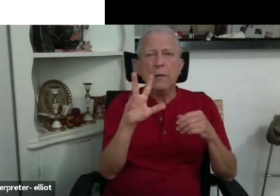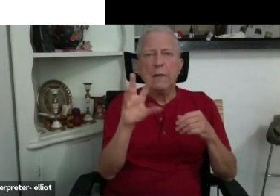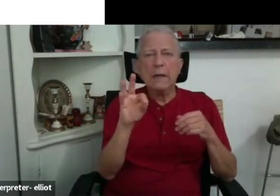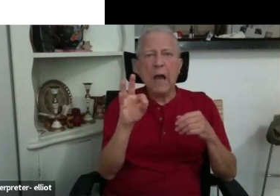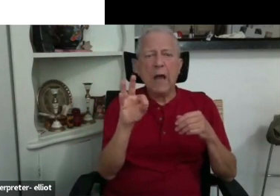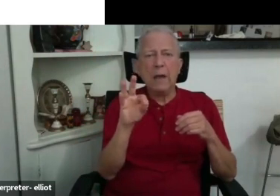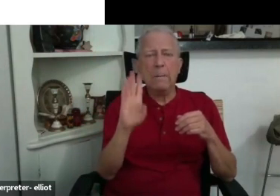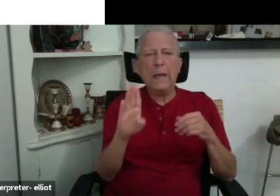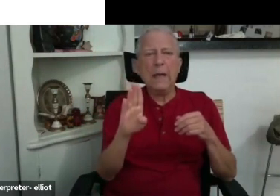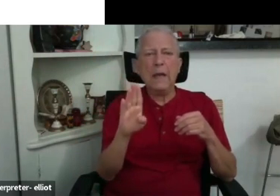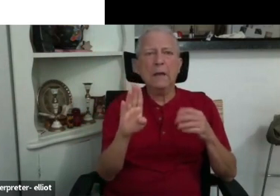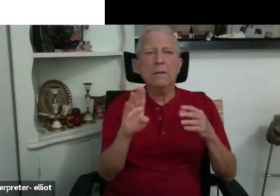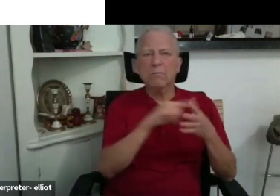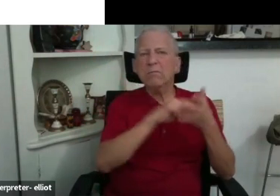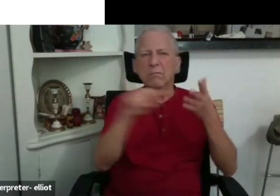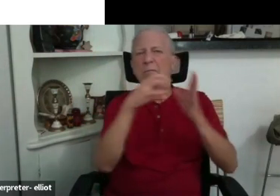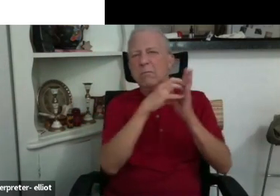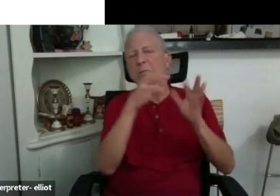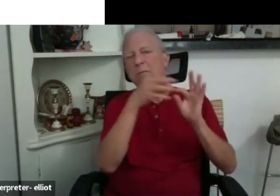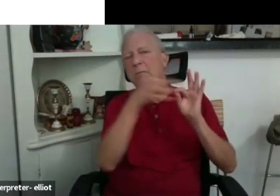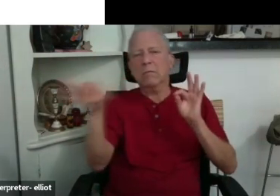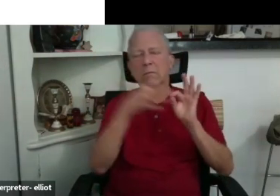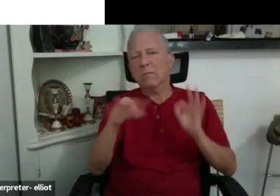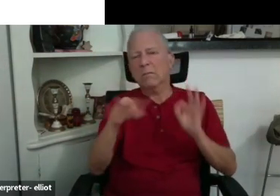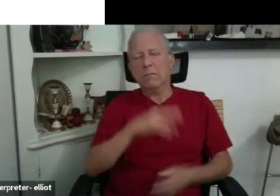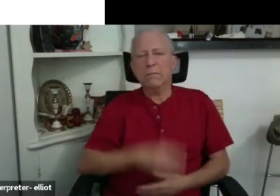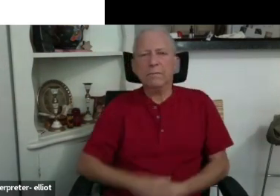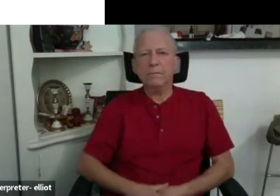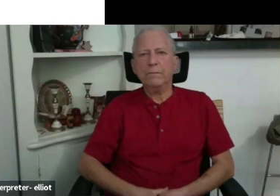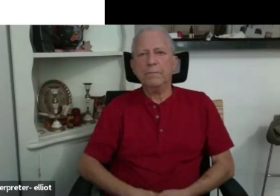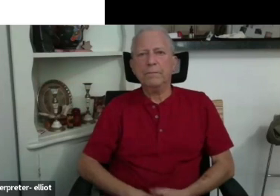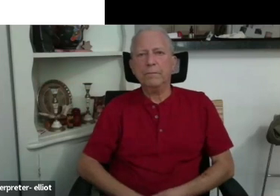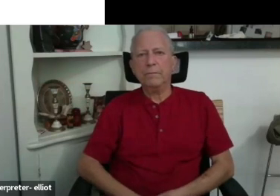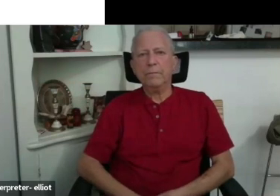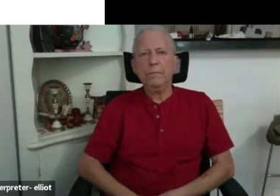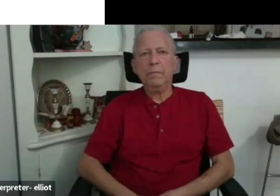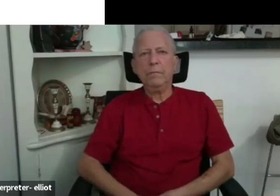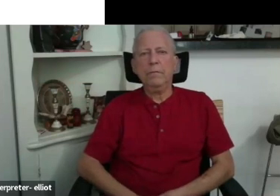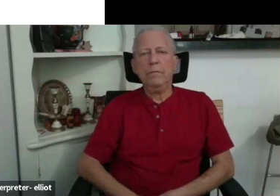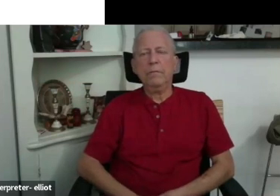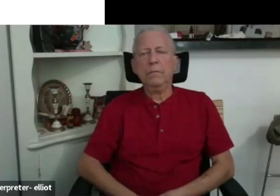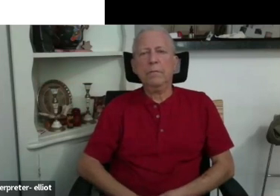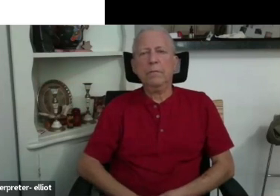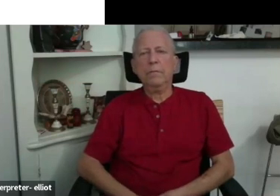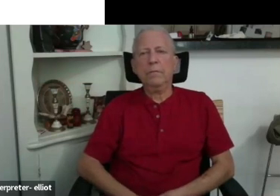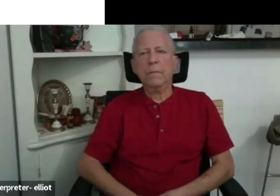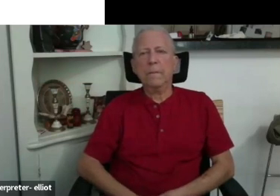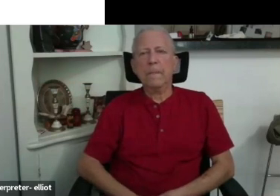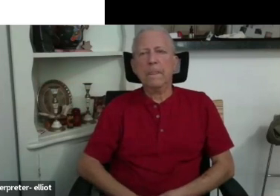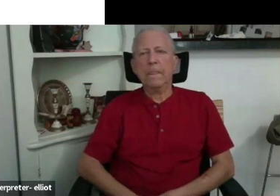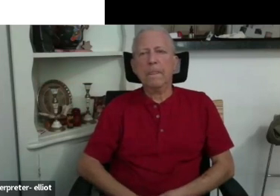category of speech, that is speech that's done under the direction of or in coordination with foreign groups that the speaker knows to be